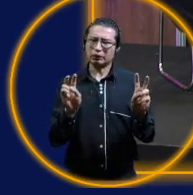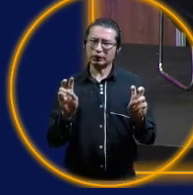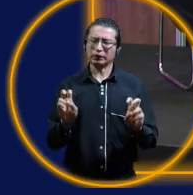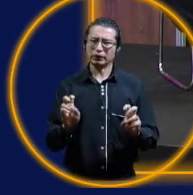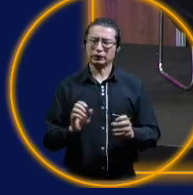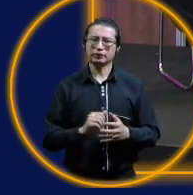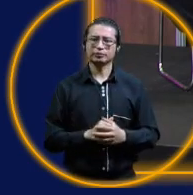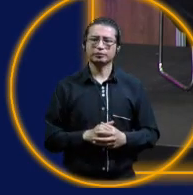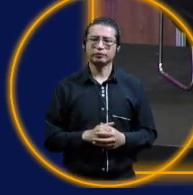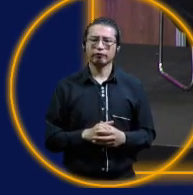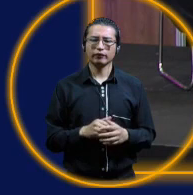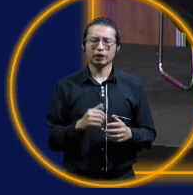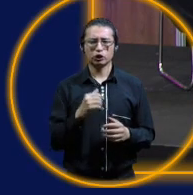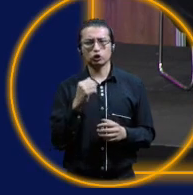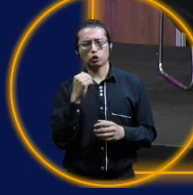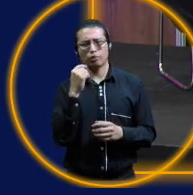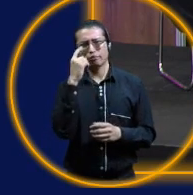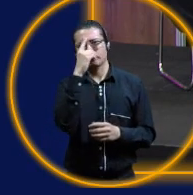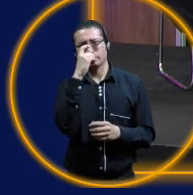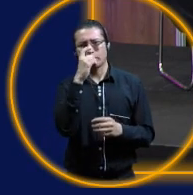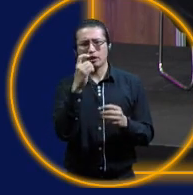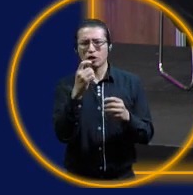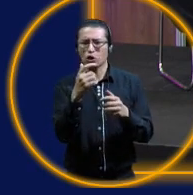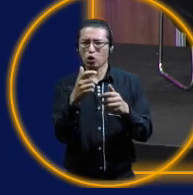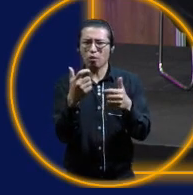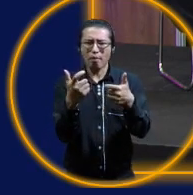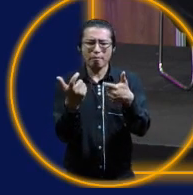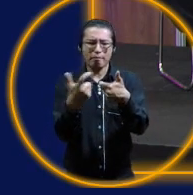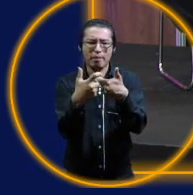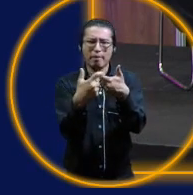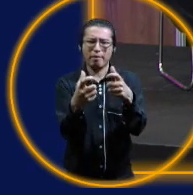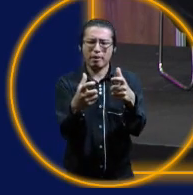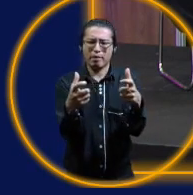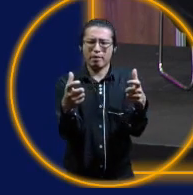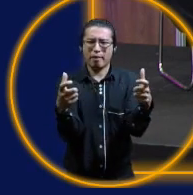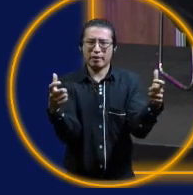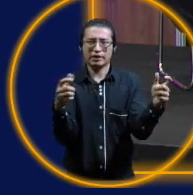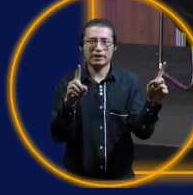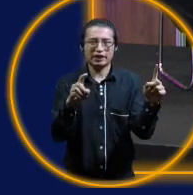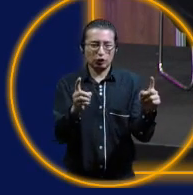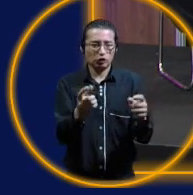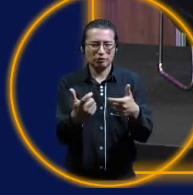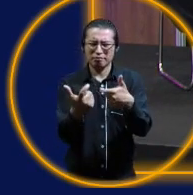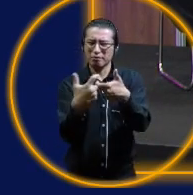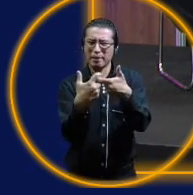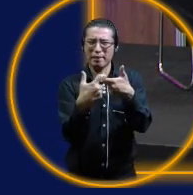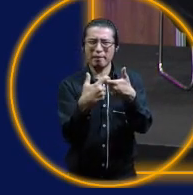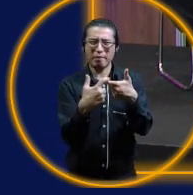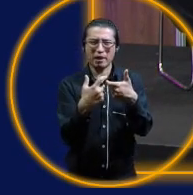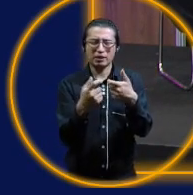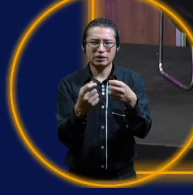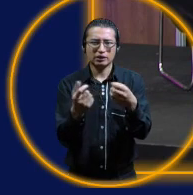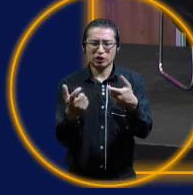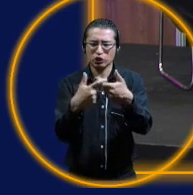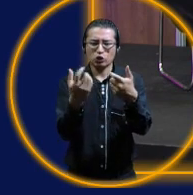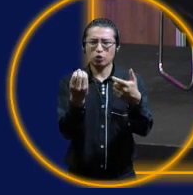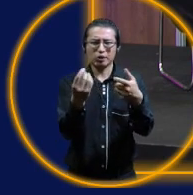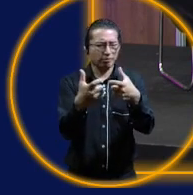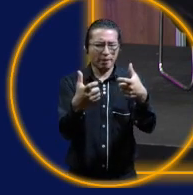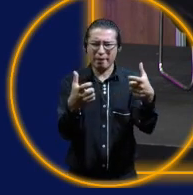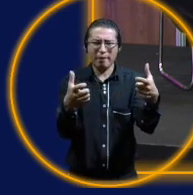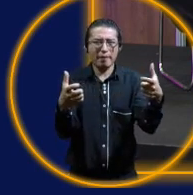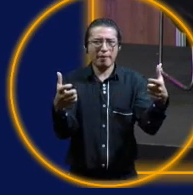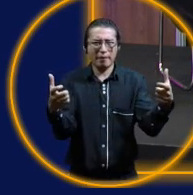and my fans increase, and the numbers were going up. And the result of that